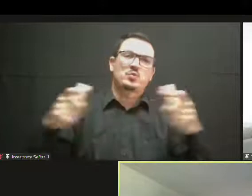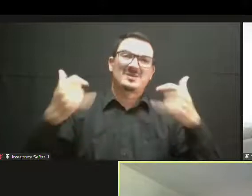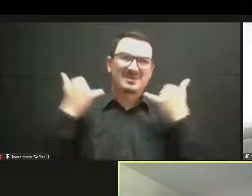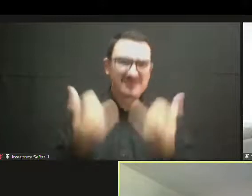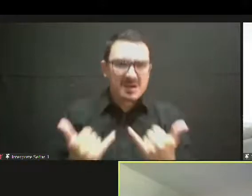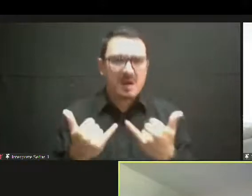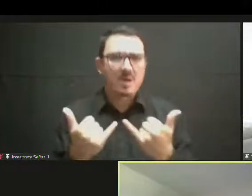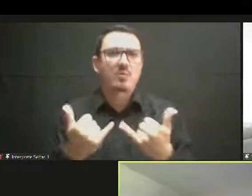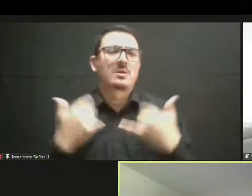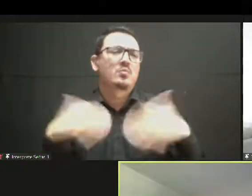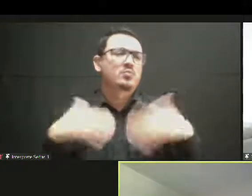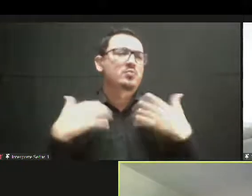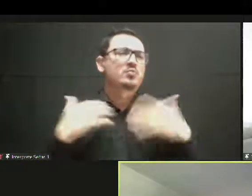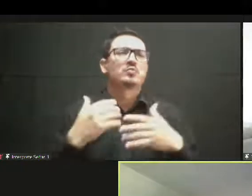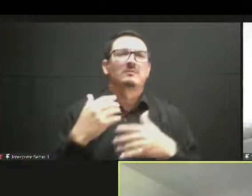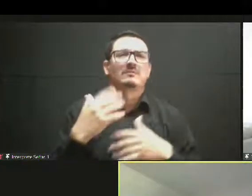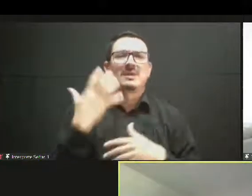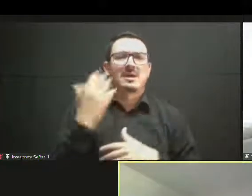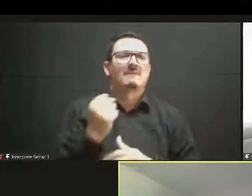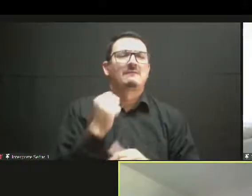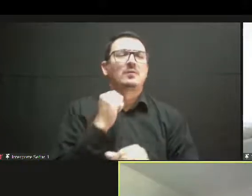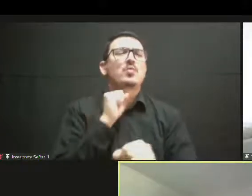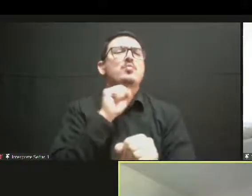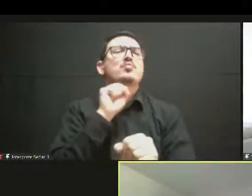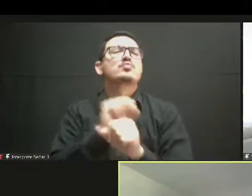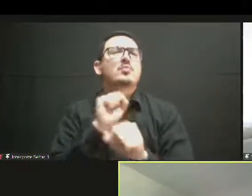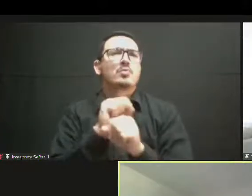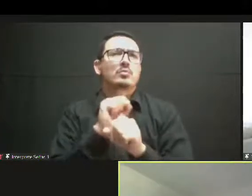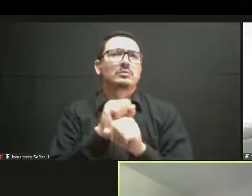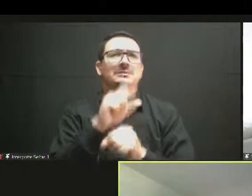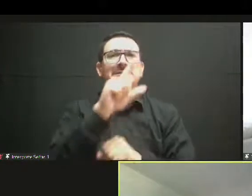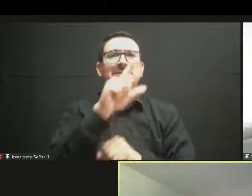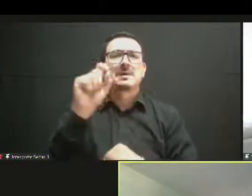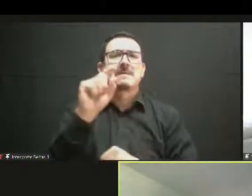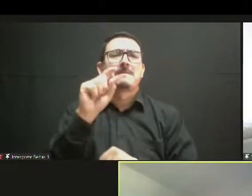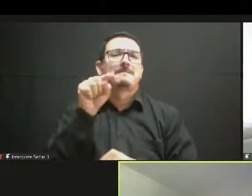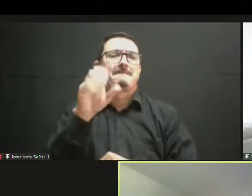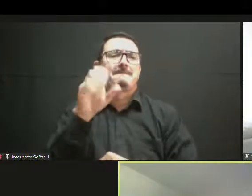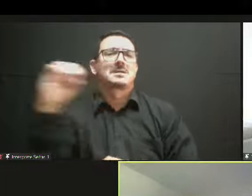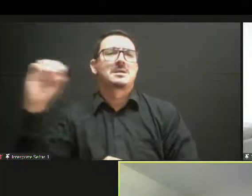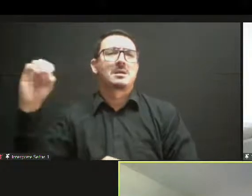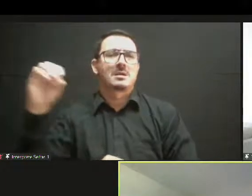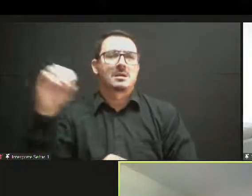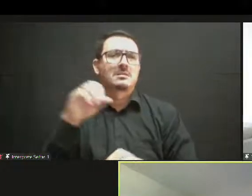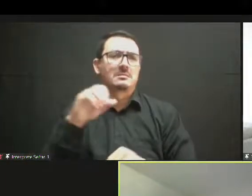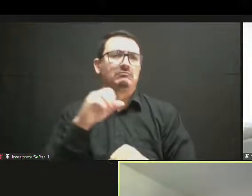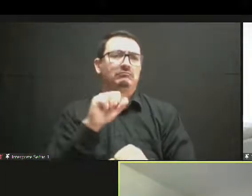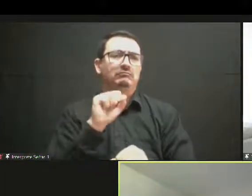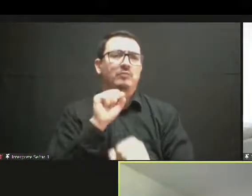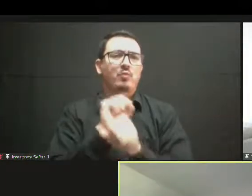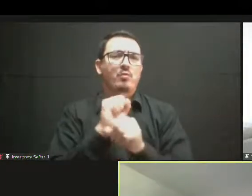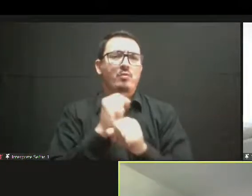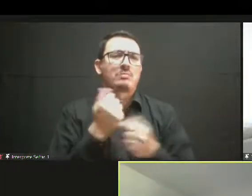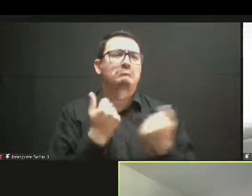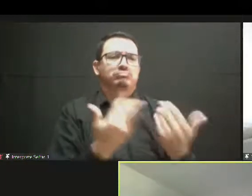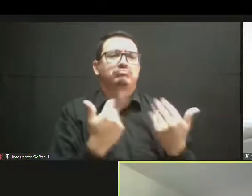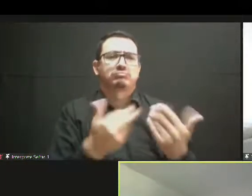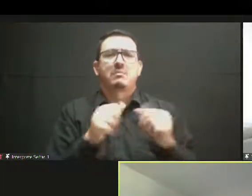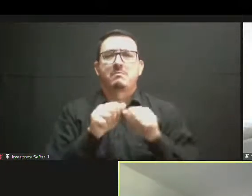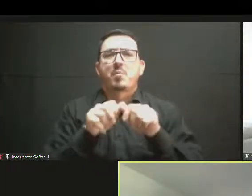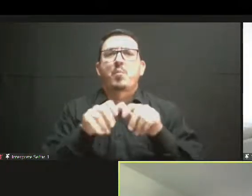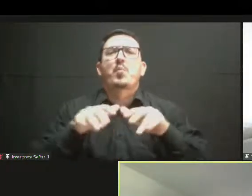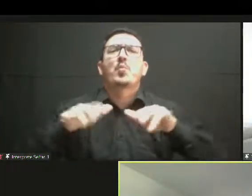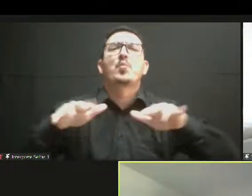100,000 direct jobs in country. We are 2.5 million inhabitants in terms of our labor force, being the most